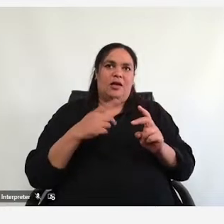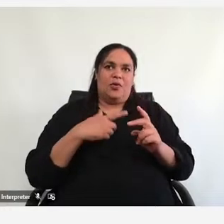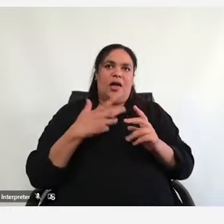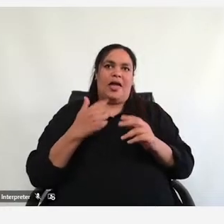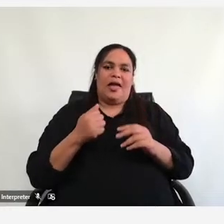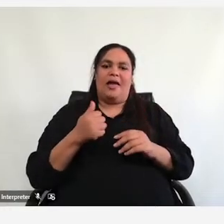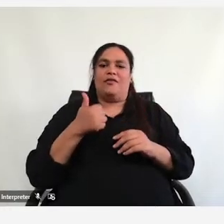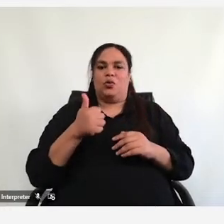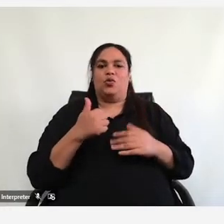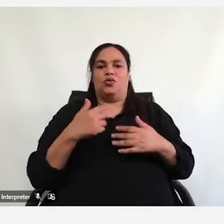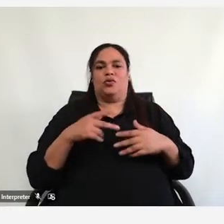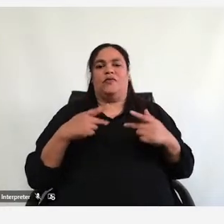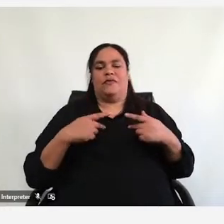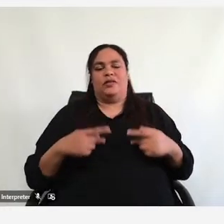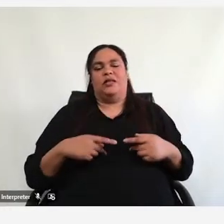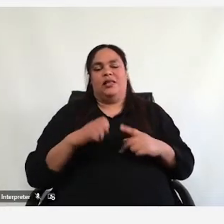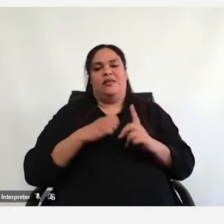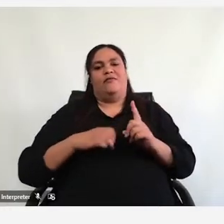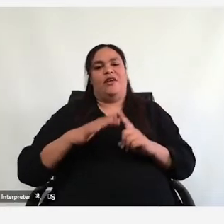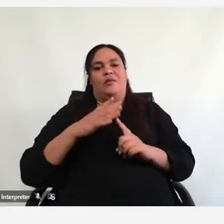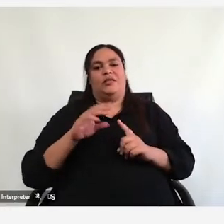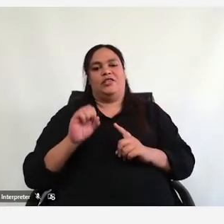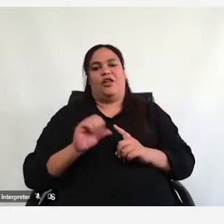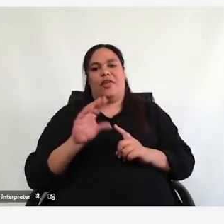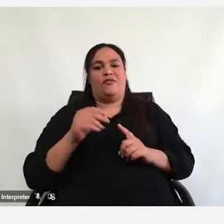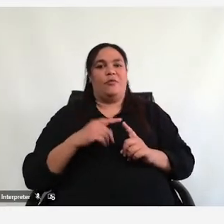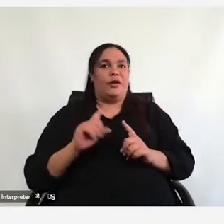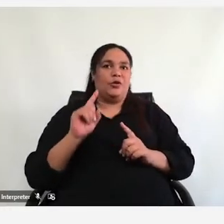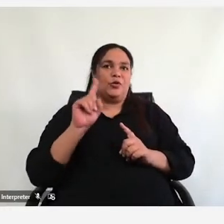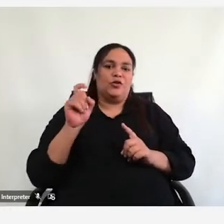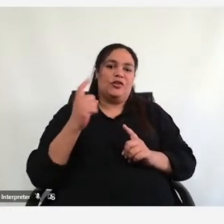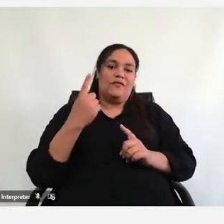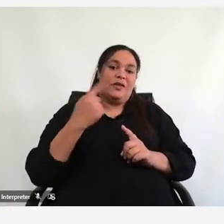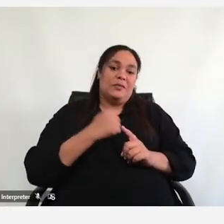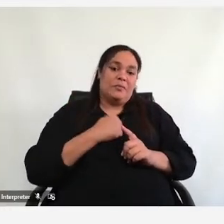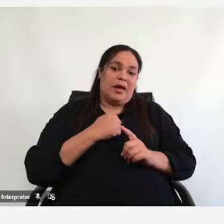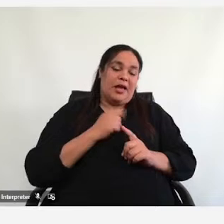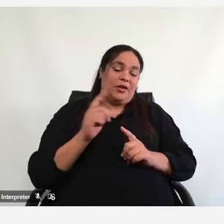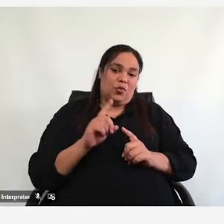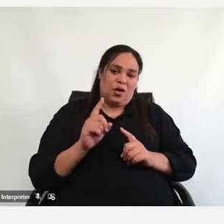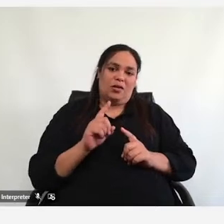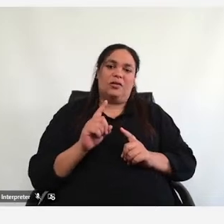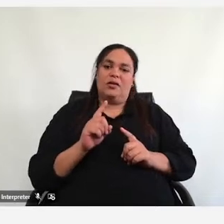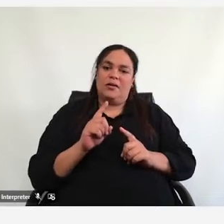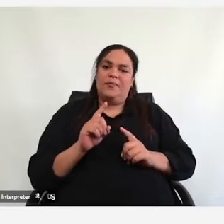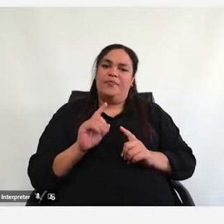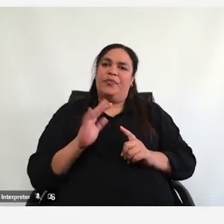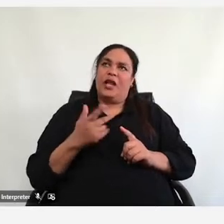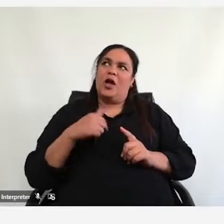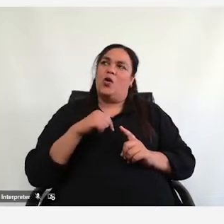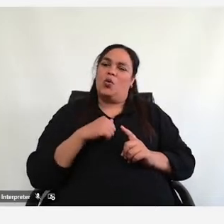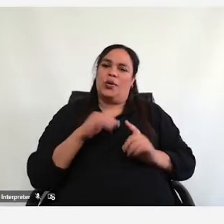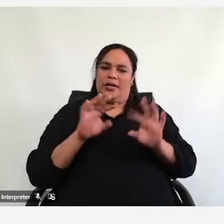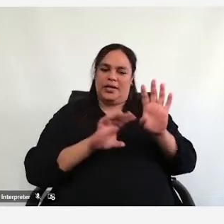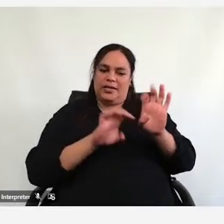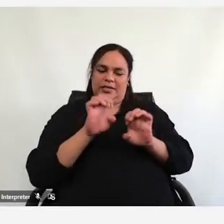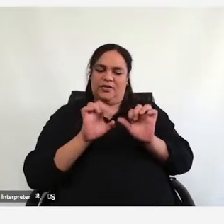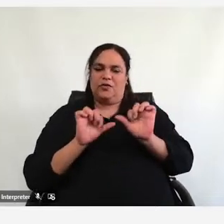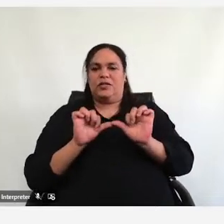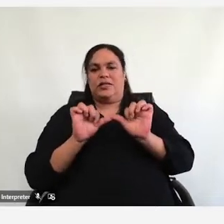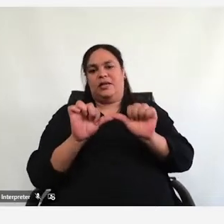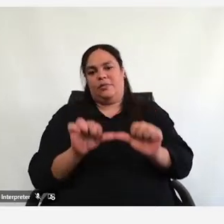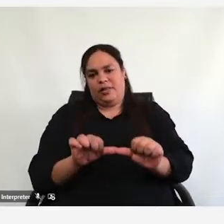a very tight fiscal environment in South Africa. So my first question would really be is how do we assess for